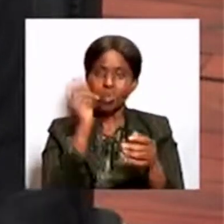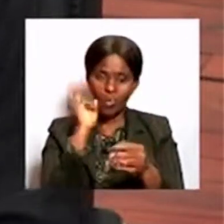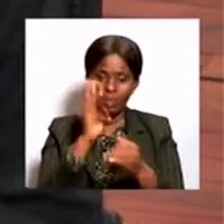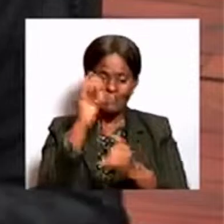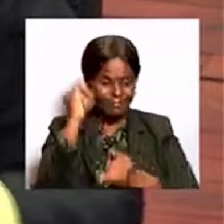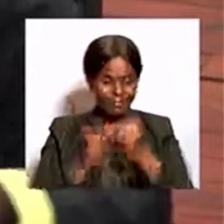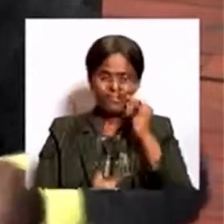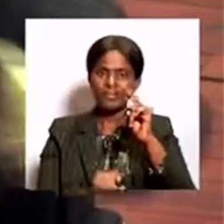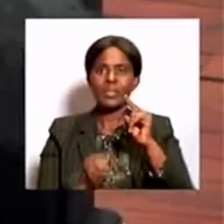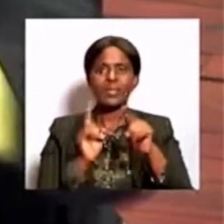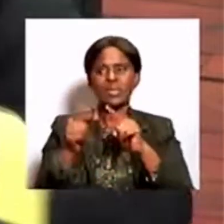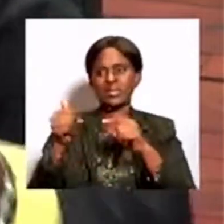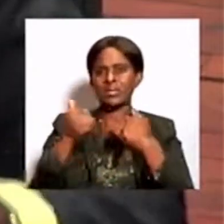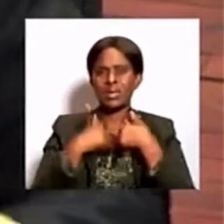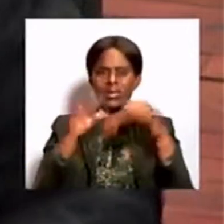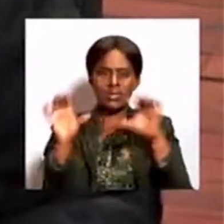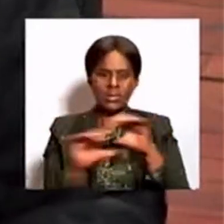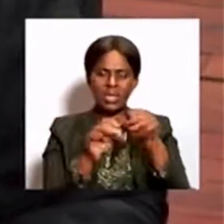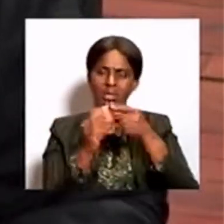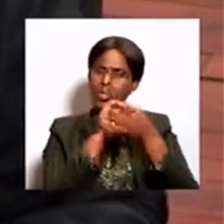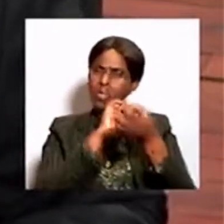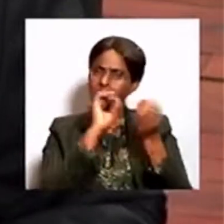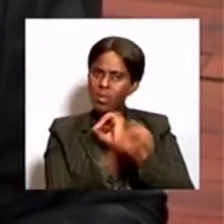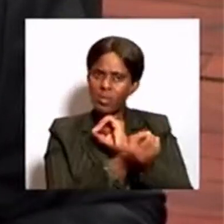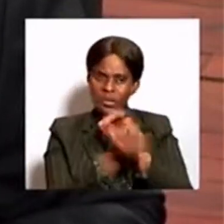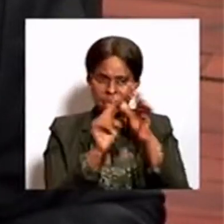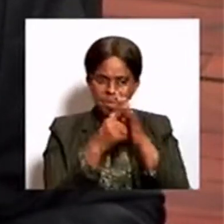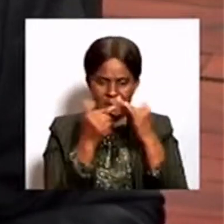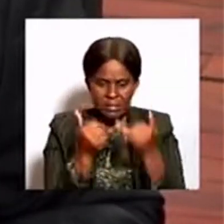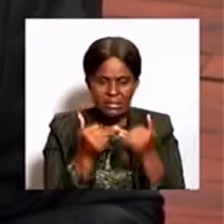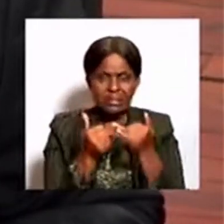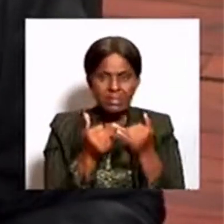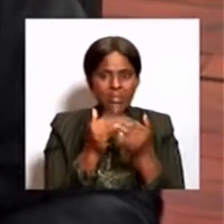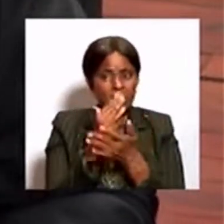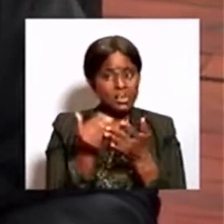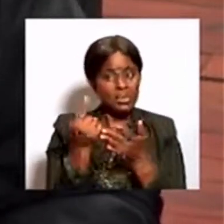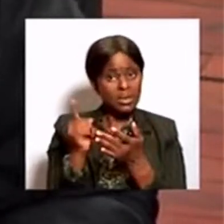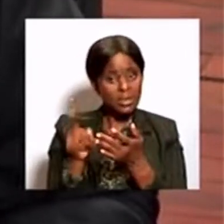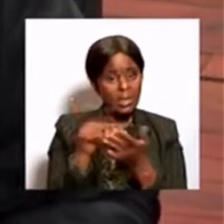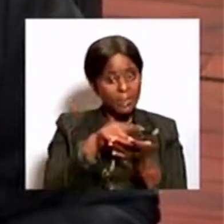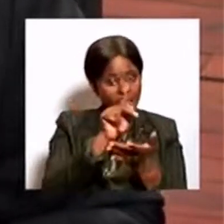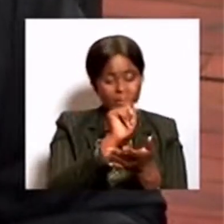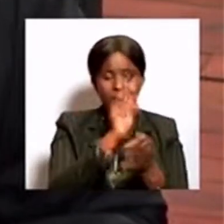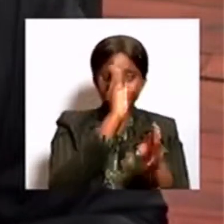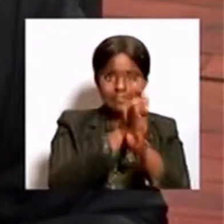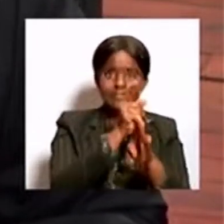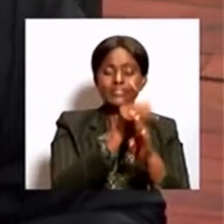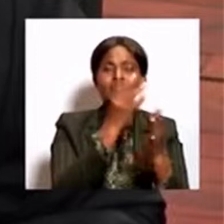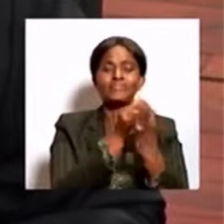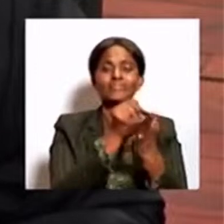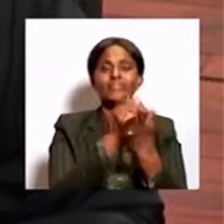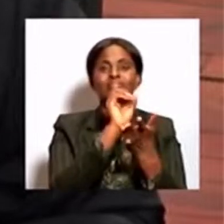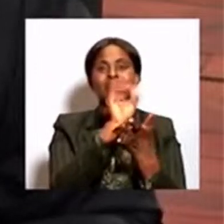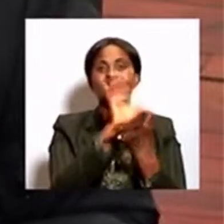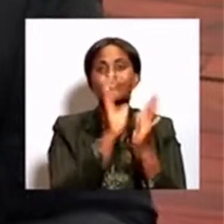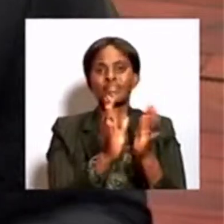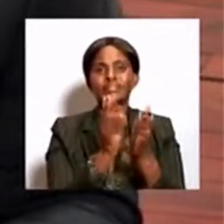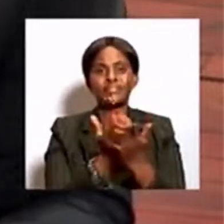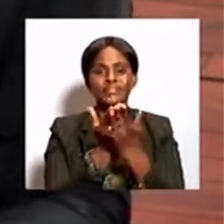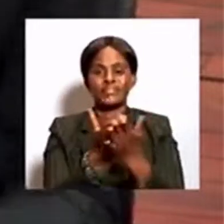an end. But you have done the opposite. The starting point is where someone pays the money first to the cashier. I submit.